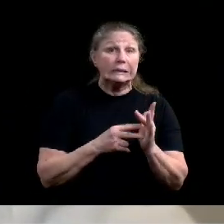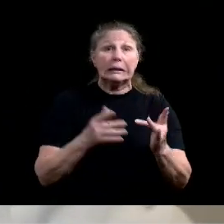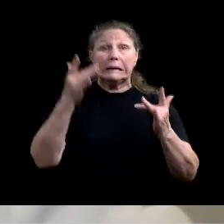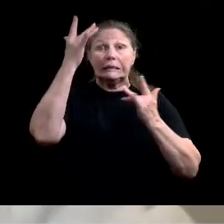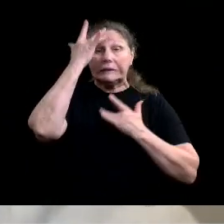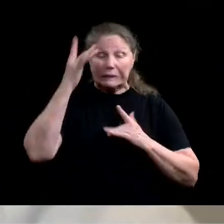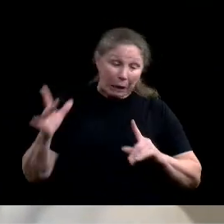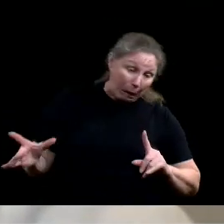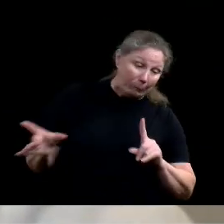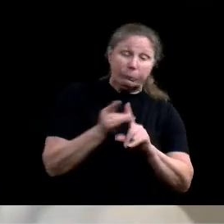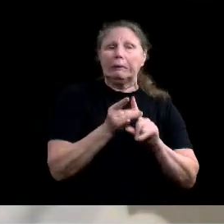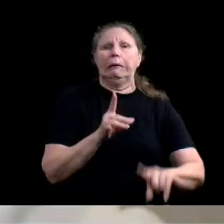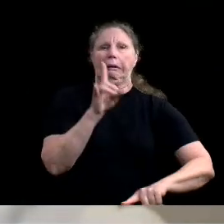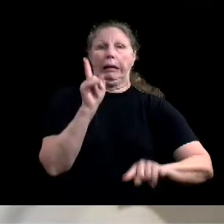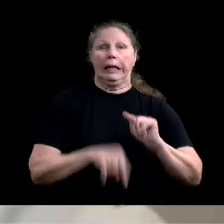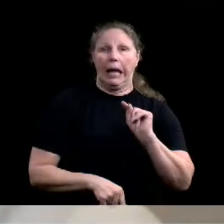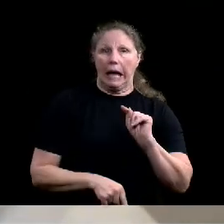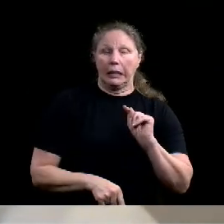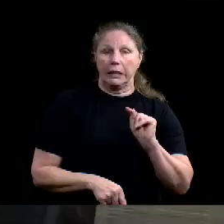there's herd immunity.